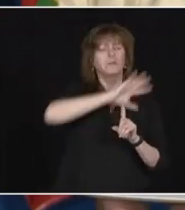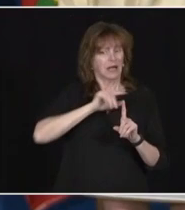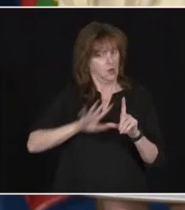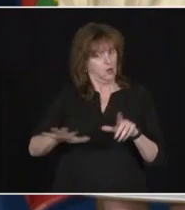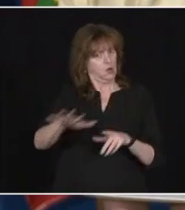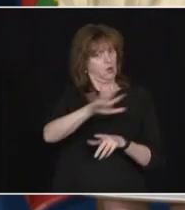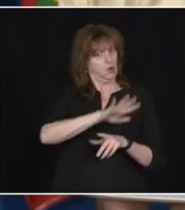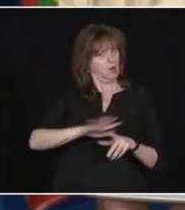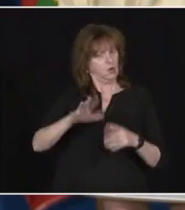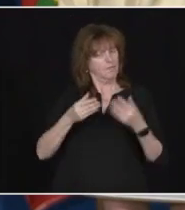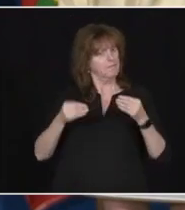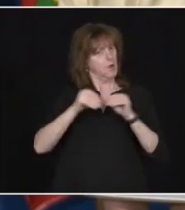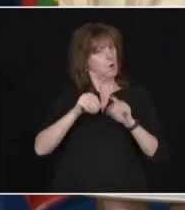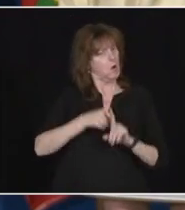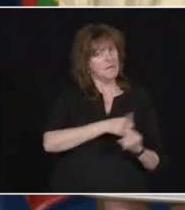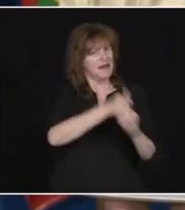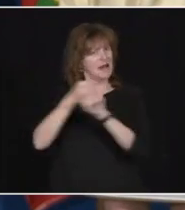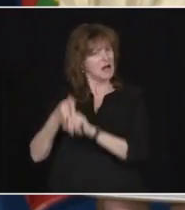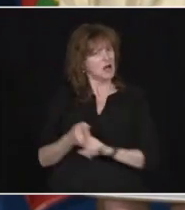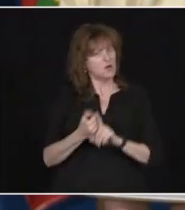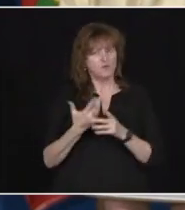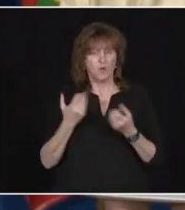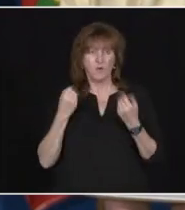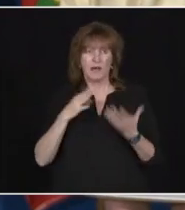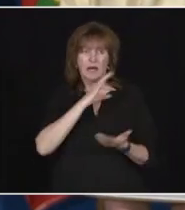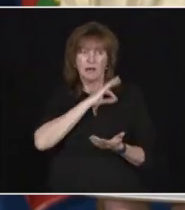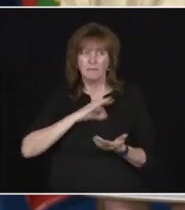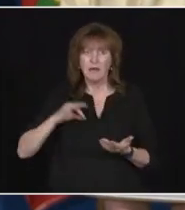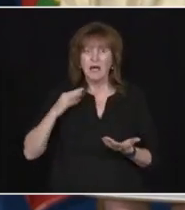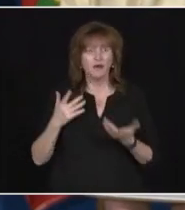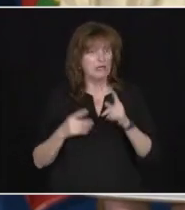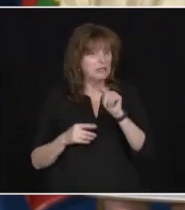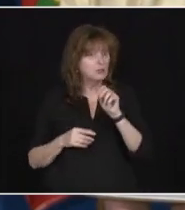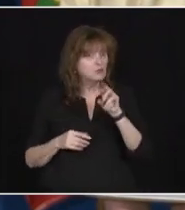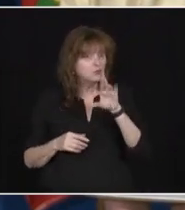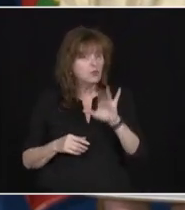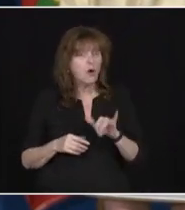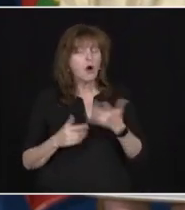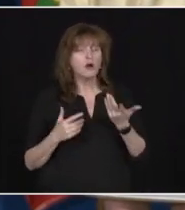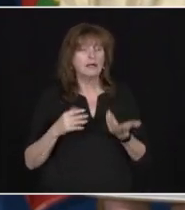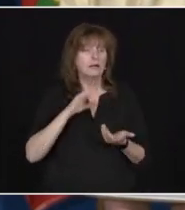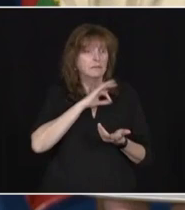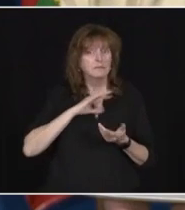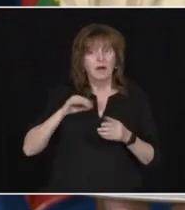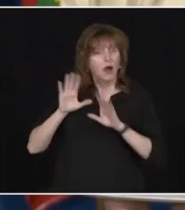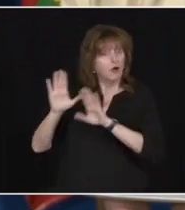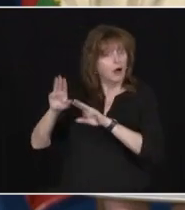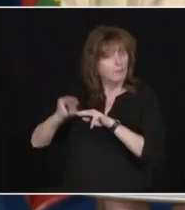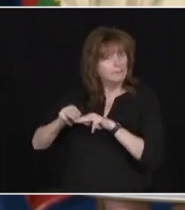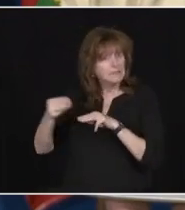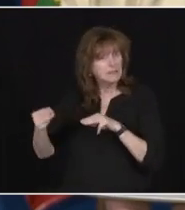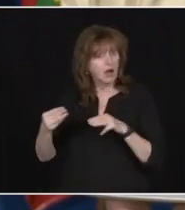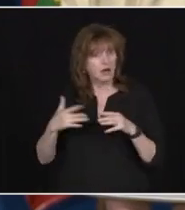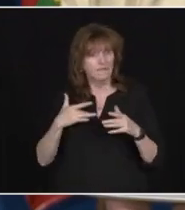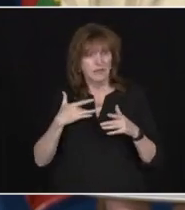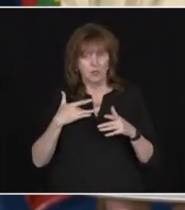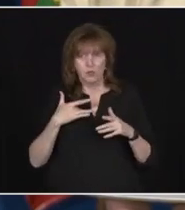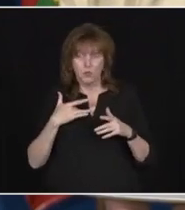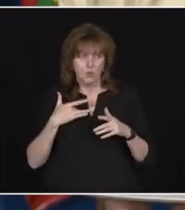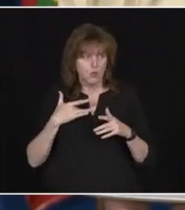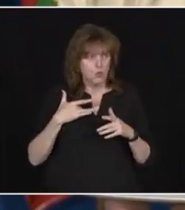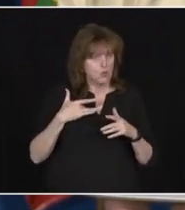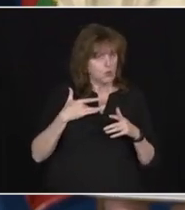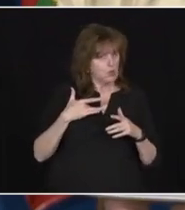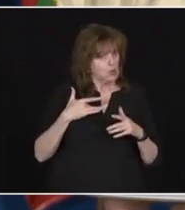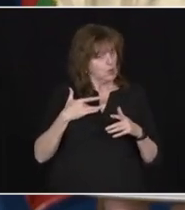So the concern from some mayors, including, you know, Mayor Tory, Mississauga Mayor Bonnie Crombie, is that not every municipality is ready